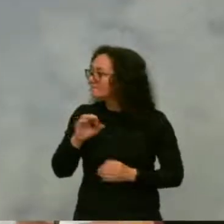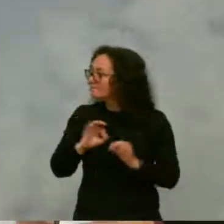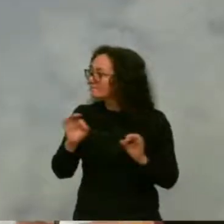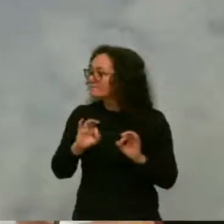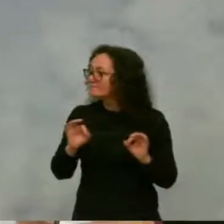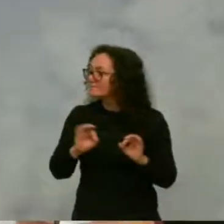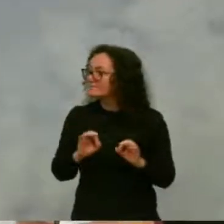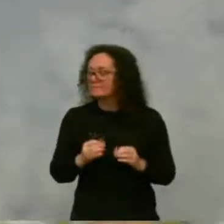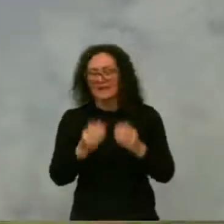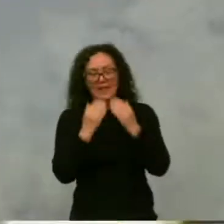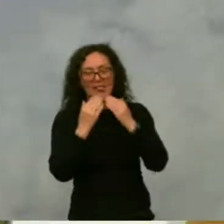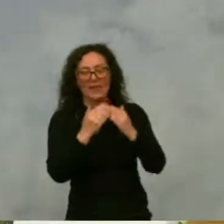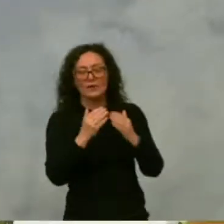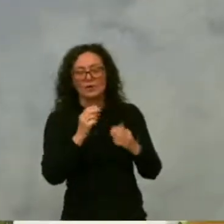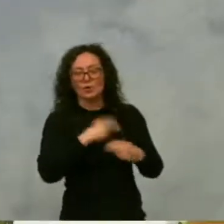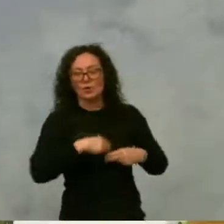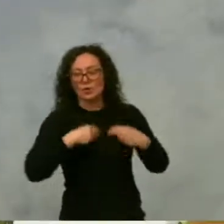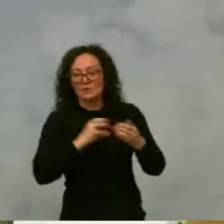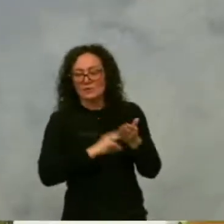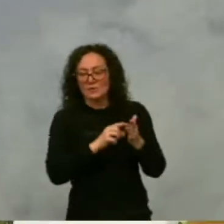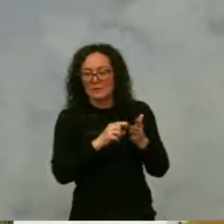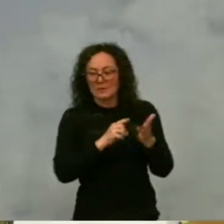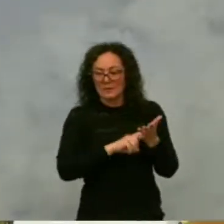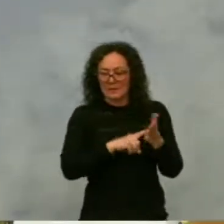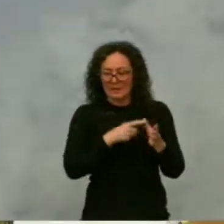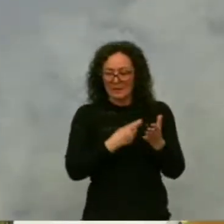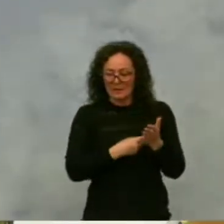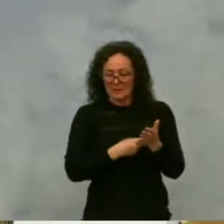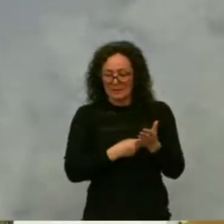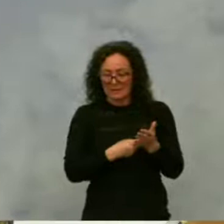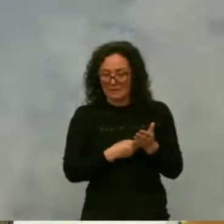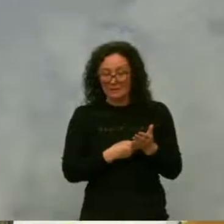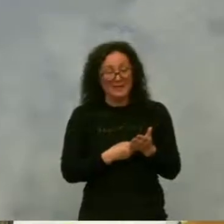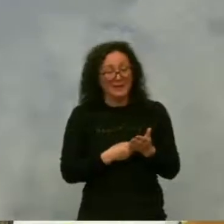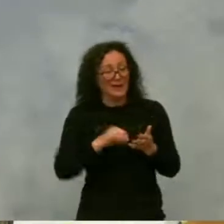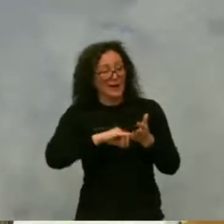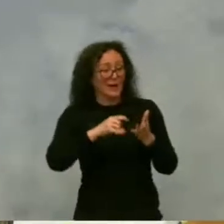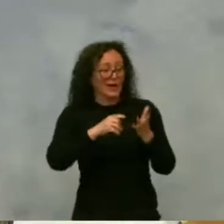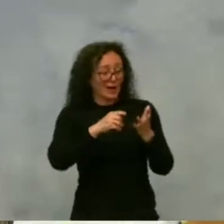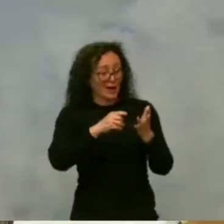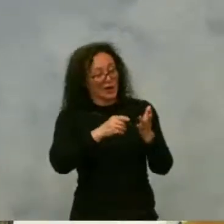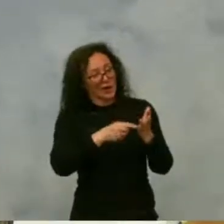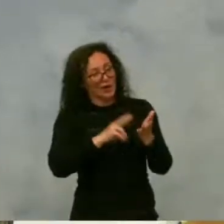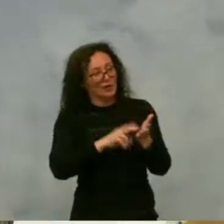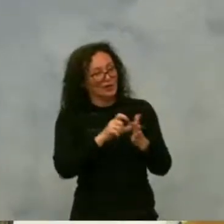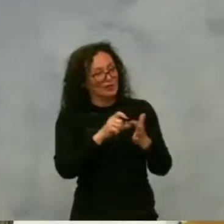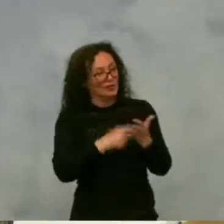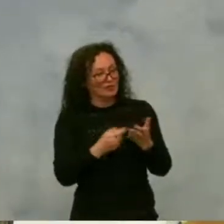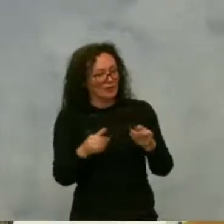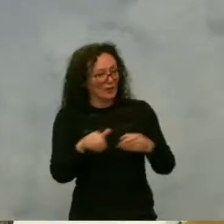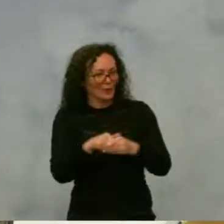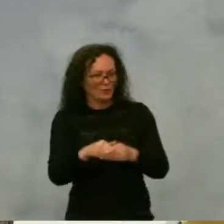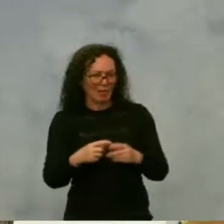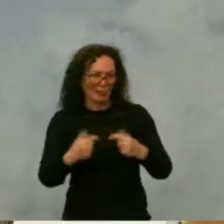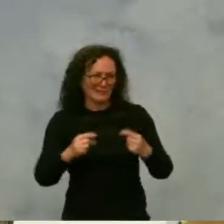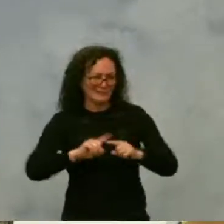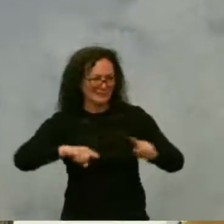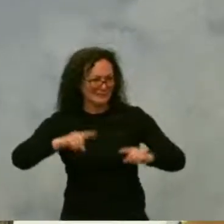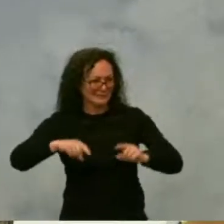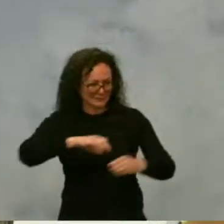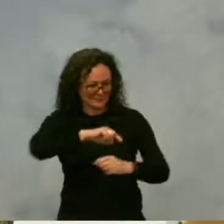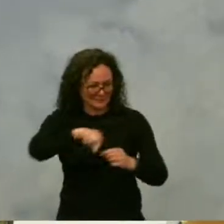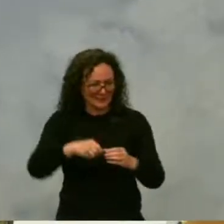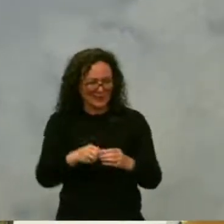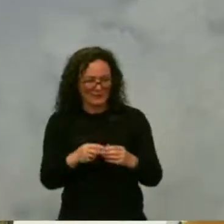Thank you, Councillor Miller. As you allude to there, obviously, sundry does encompass a variety of different debt streams, covering, for example,